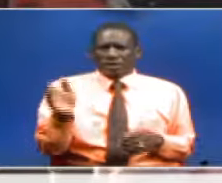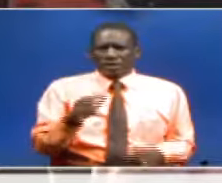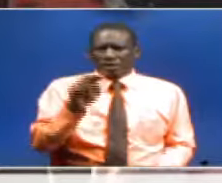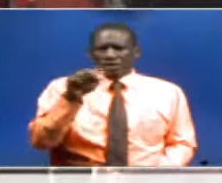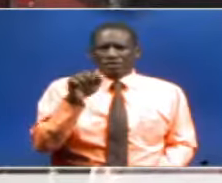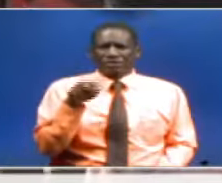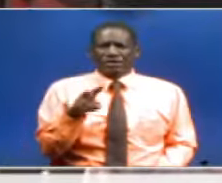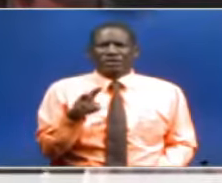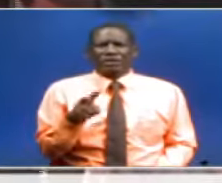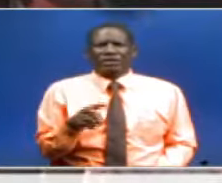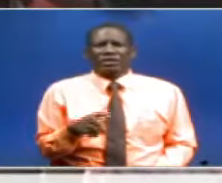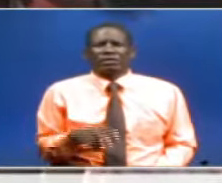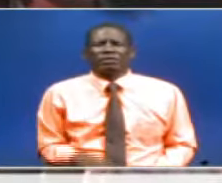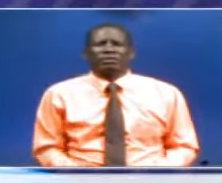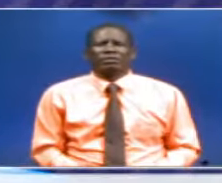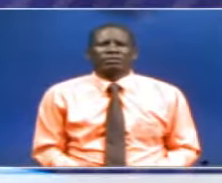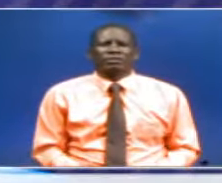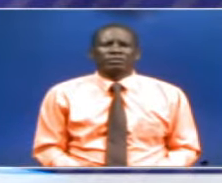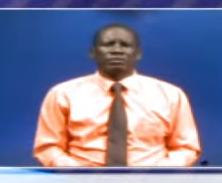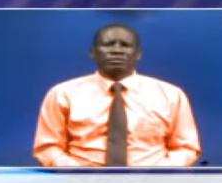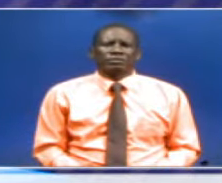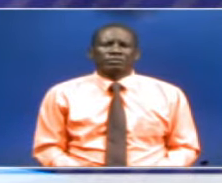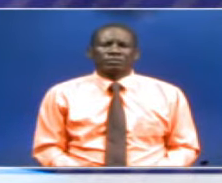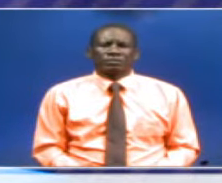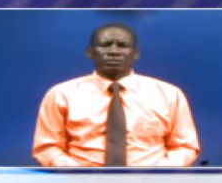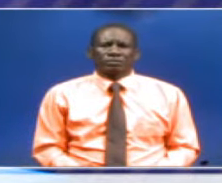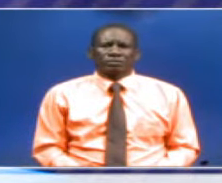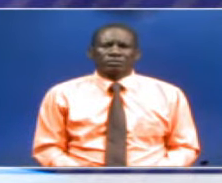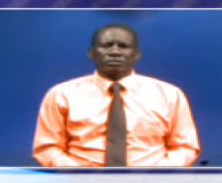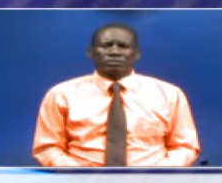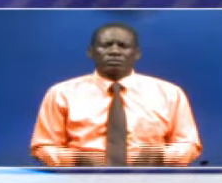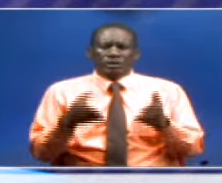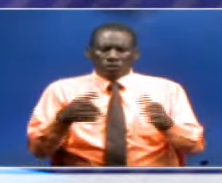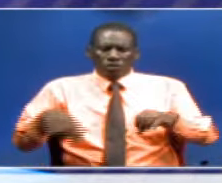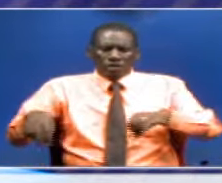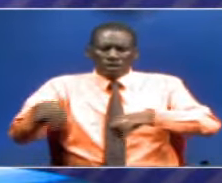NTV. Now, the National Authority for the Camp.